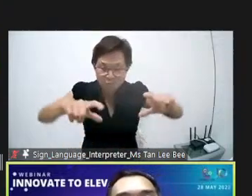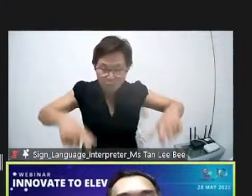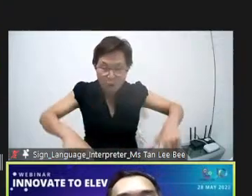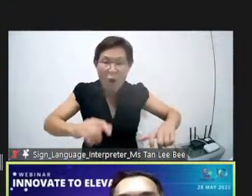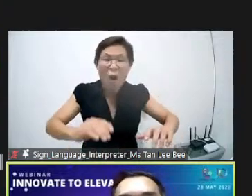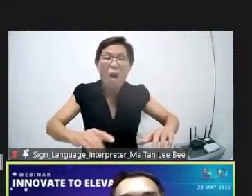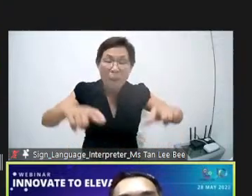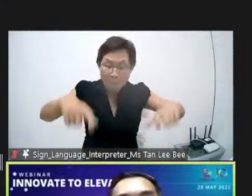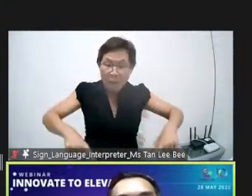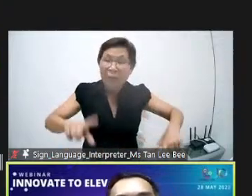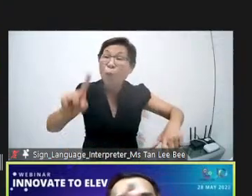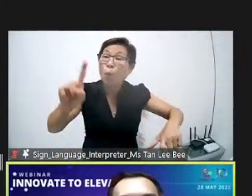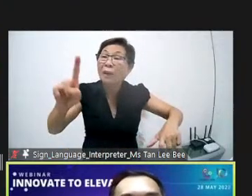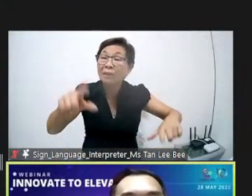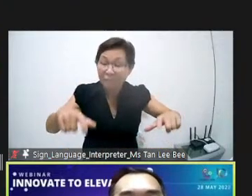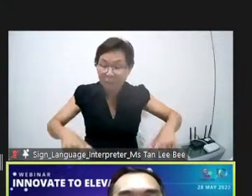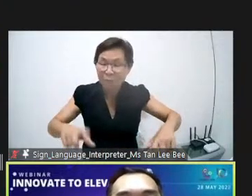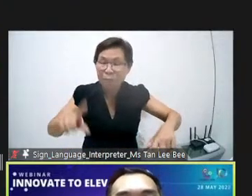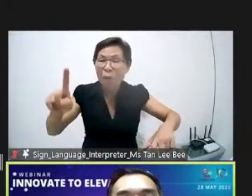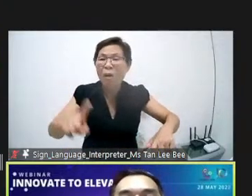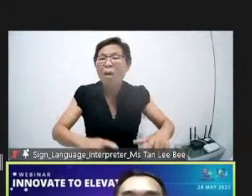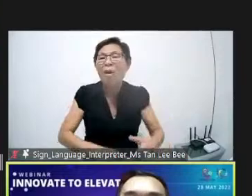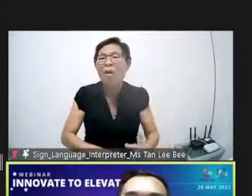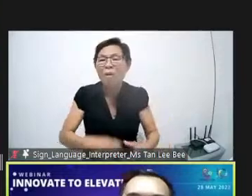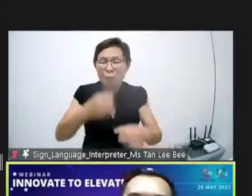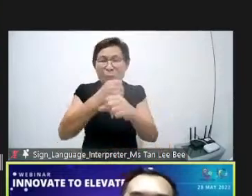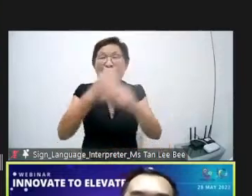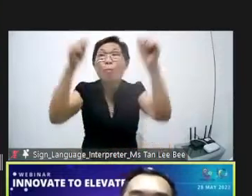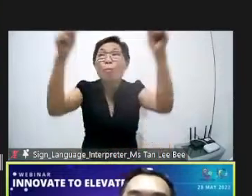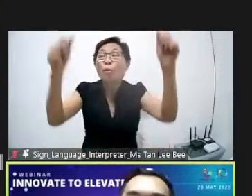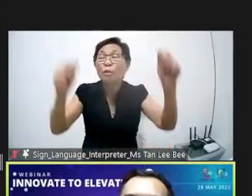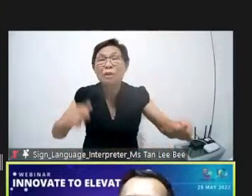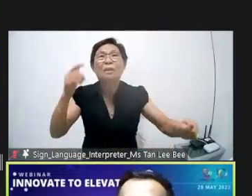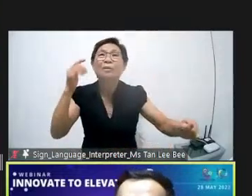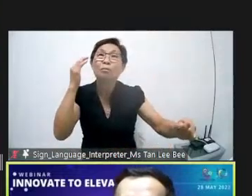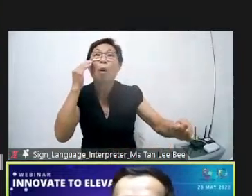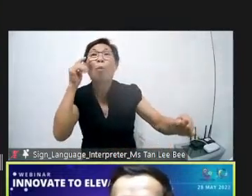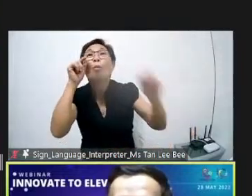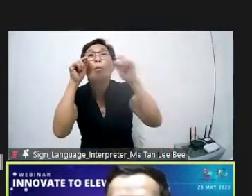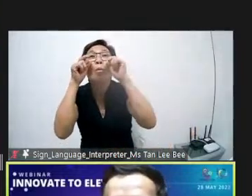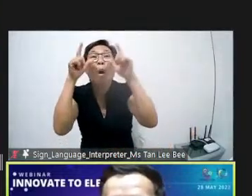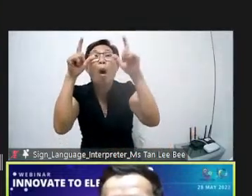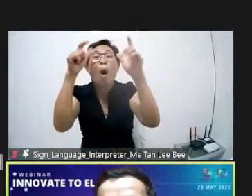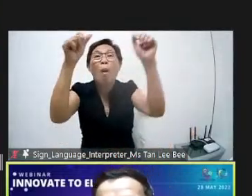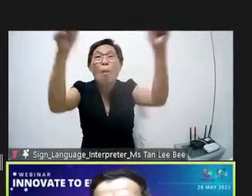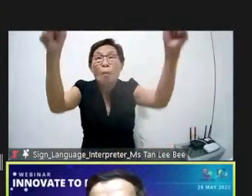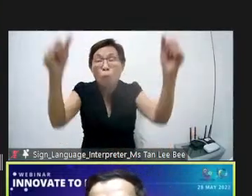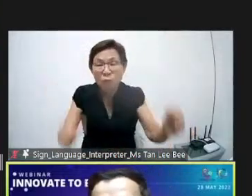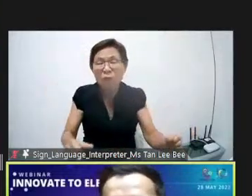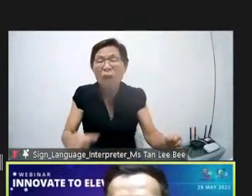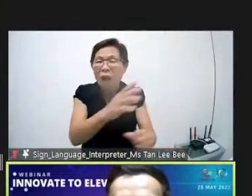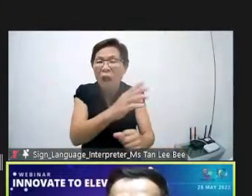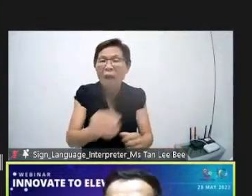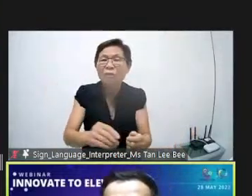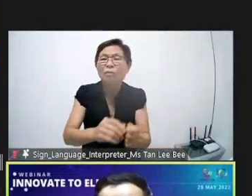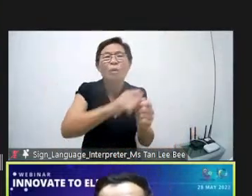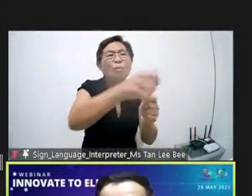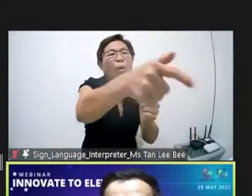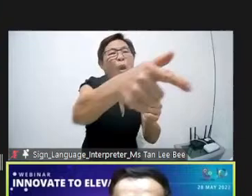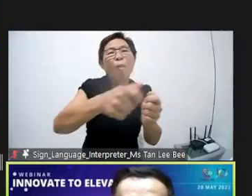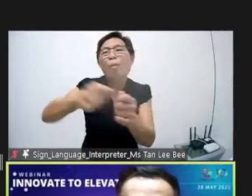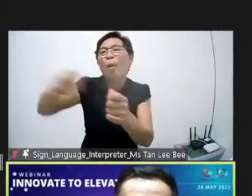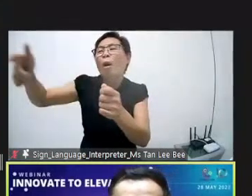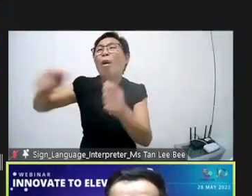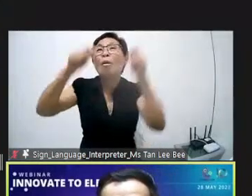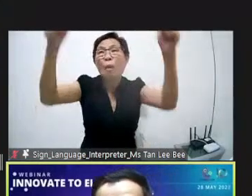we just create awareness poster, and then we print it, and then we have distributed to several local authorities,